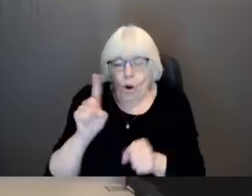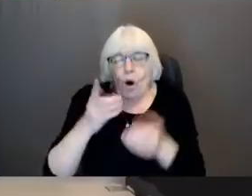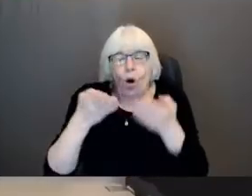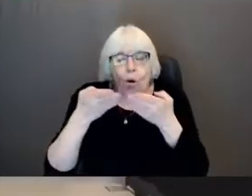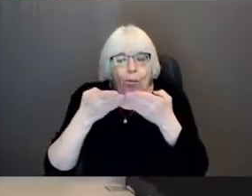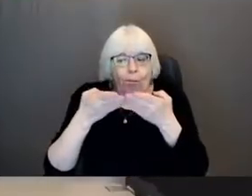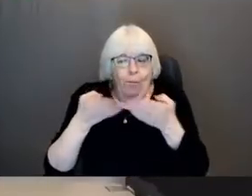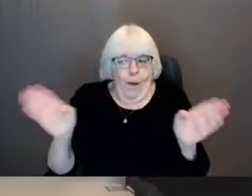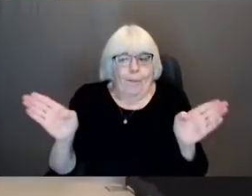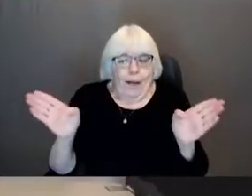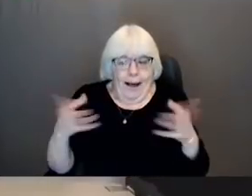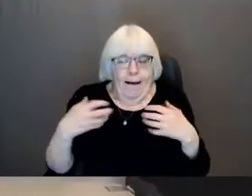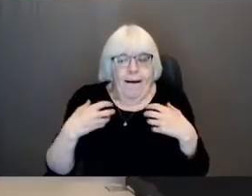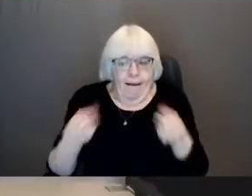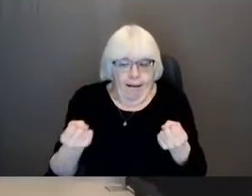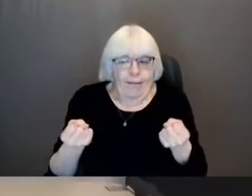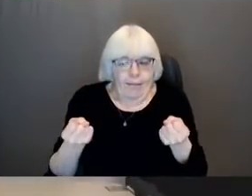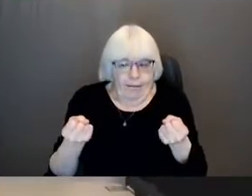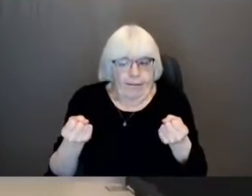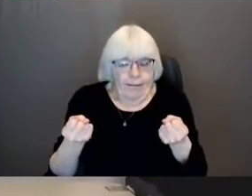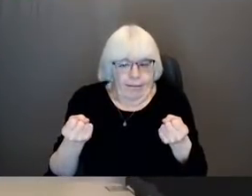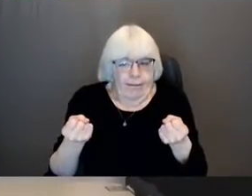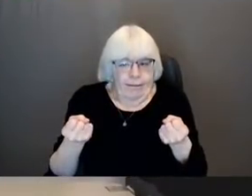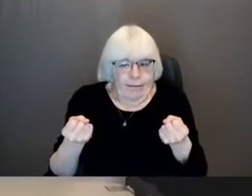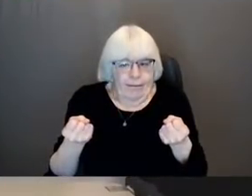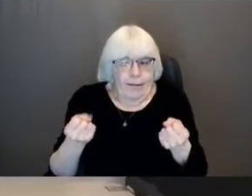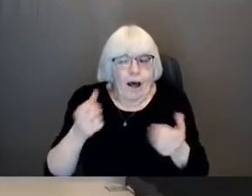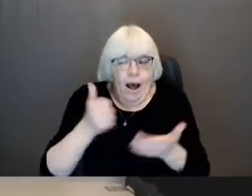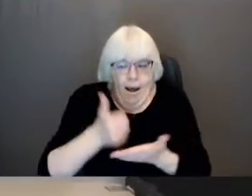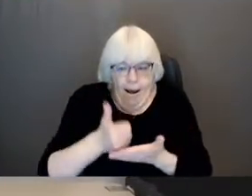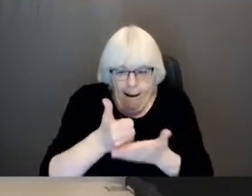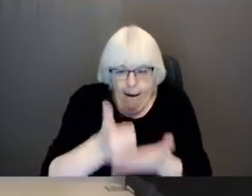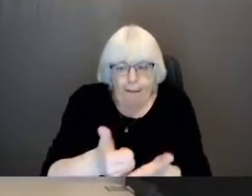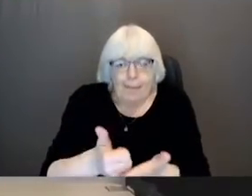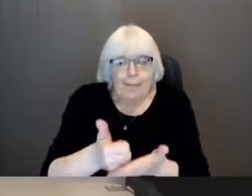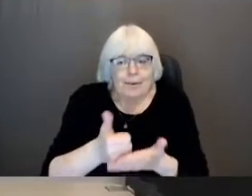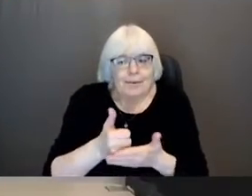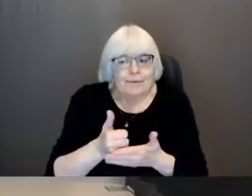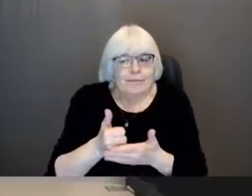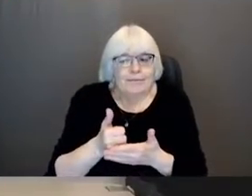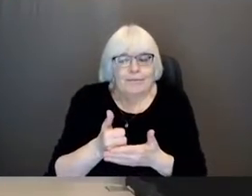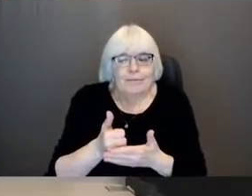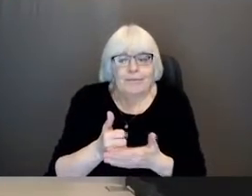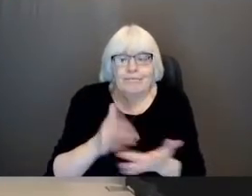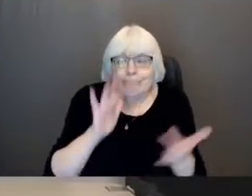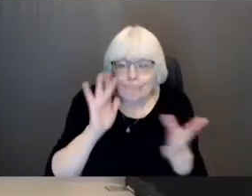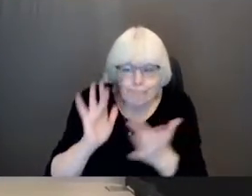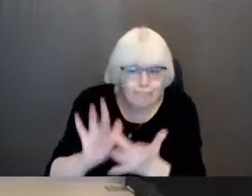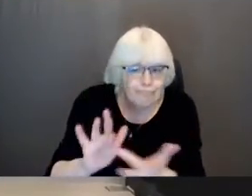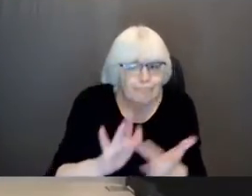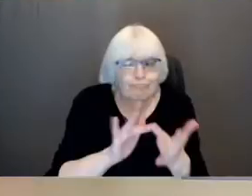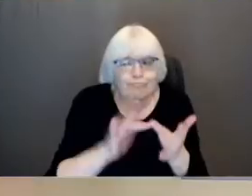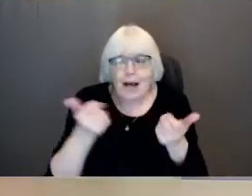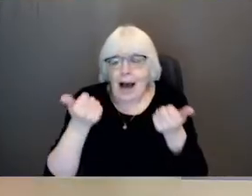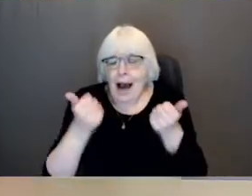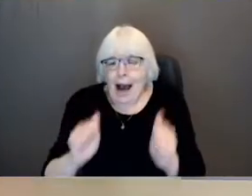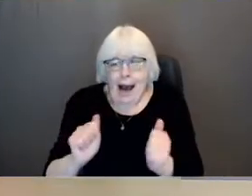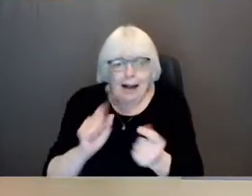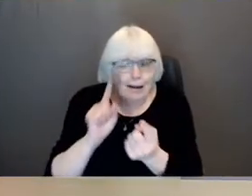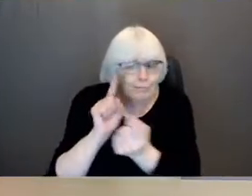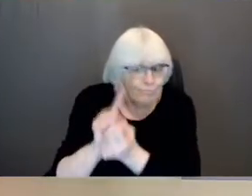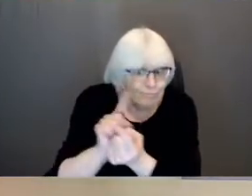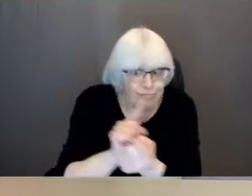have as much information as they can to help with their journey through a positive test. Is that Yes. Dr.